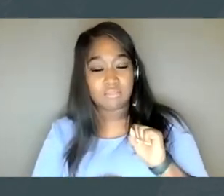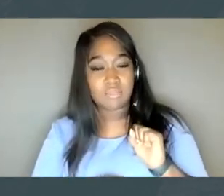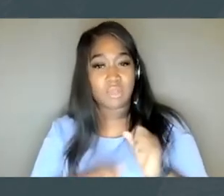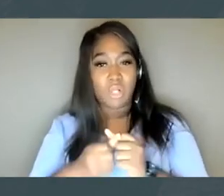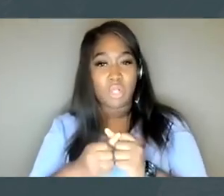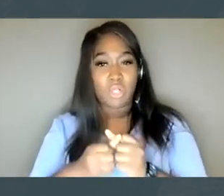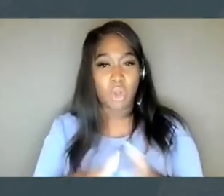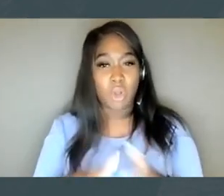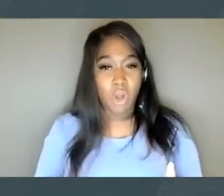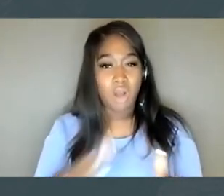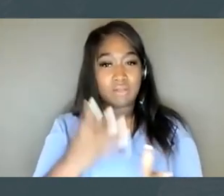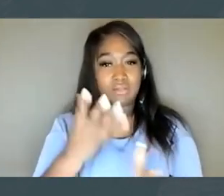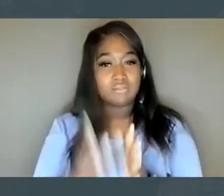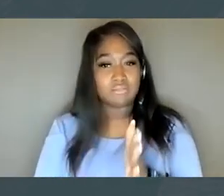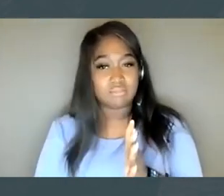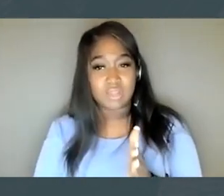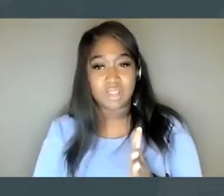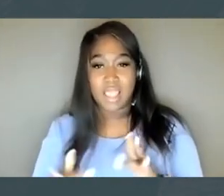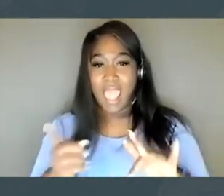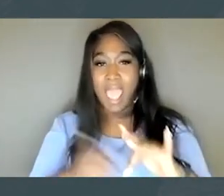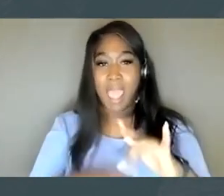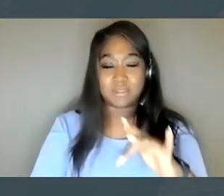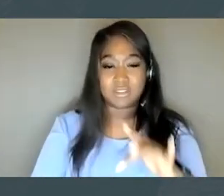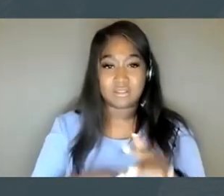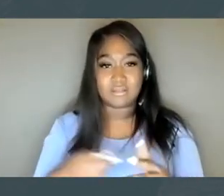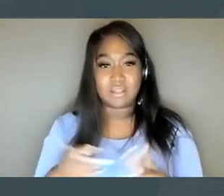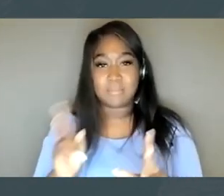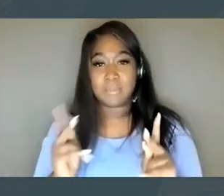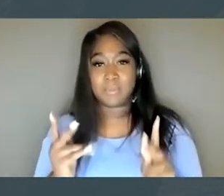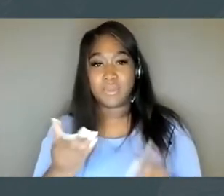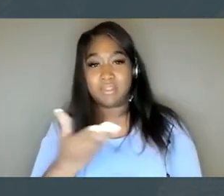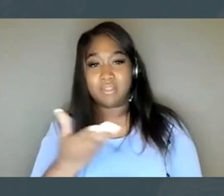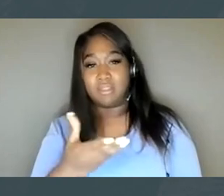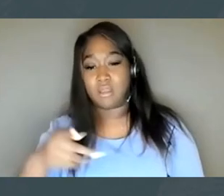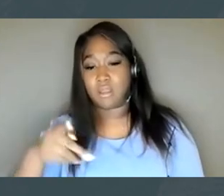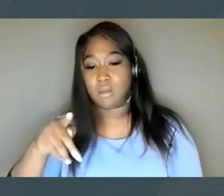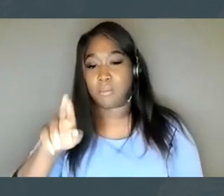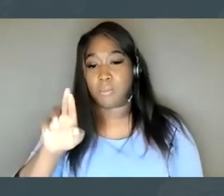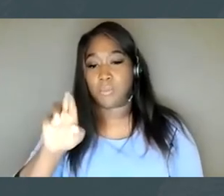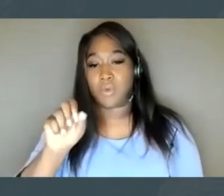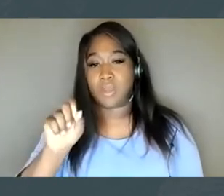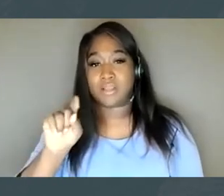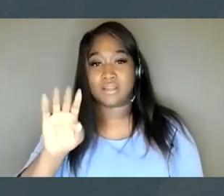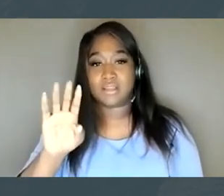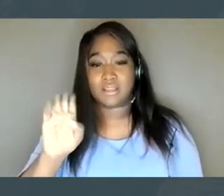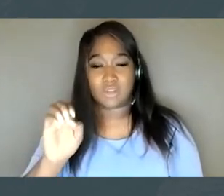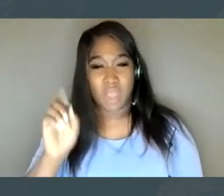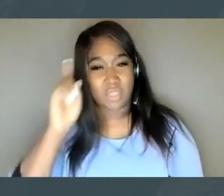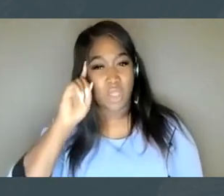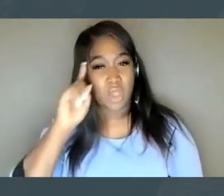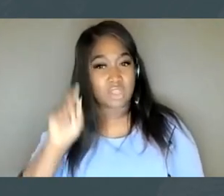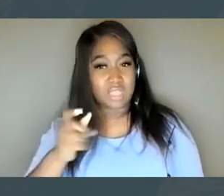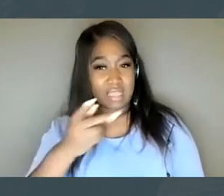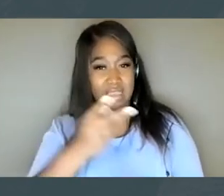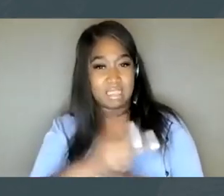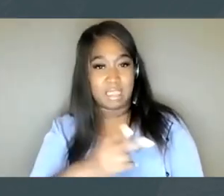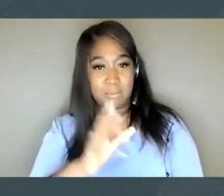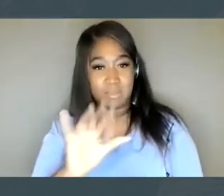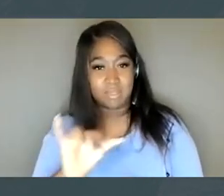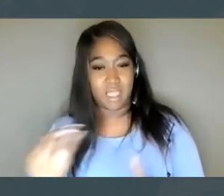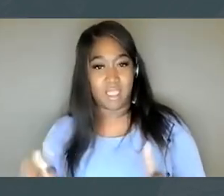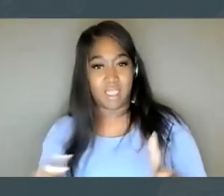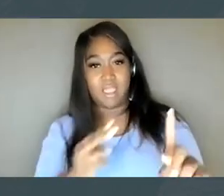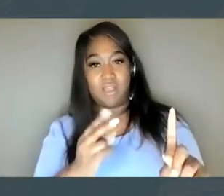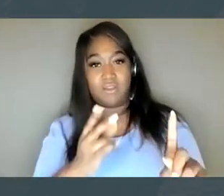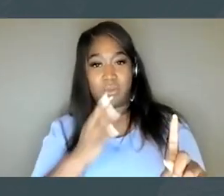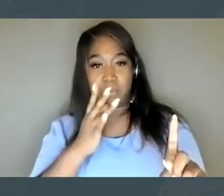And so I was wondering if I should keep the figure of the mother, or if I should interpret, you know, that loss,